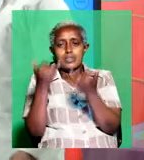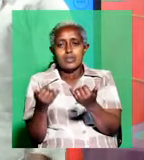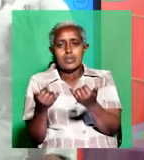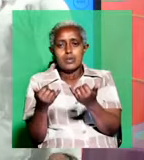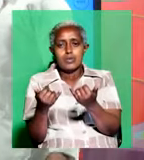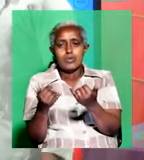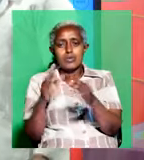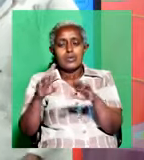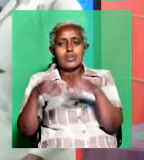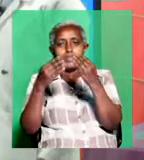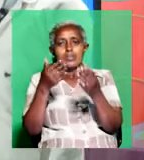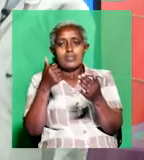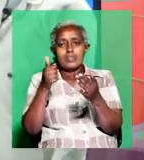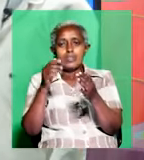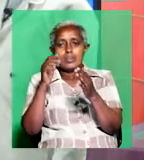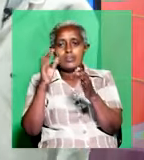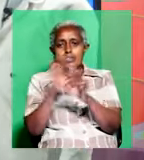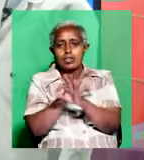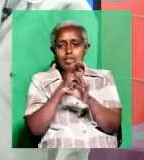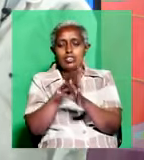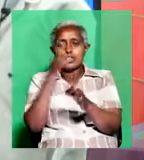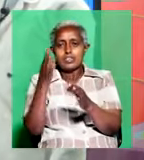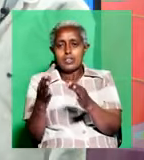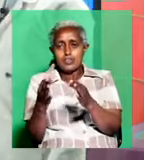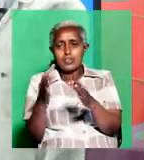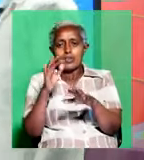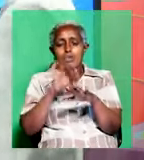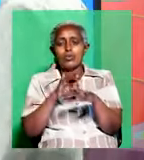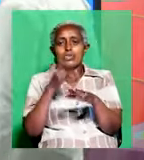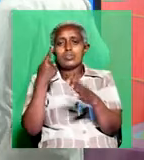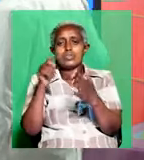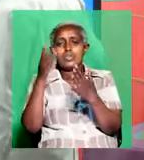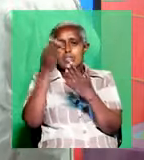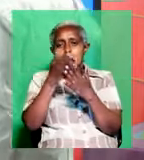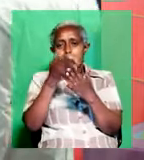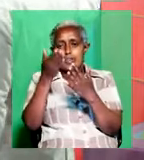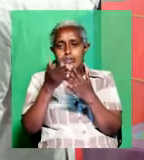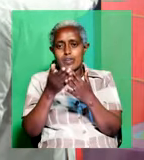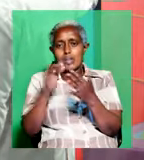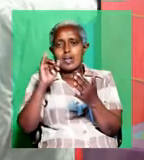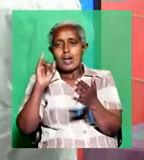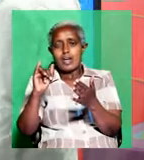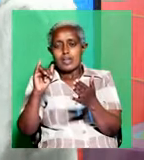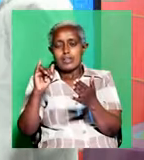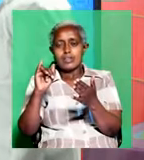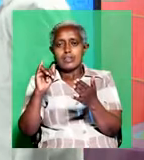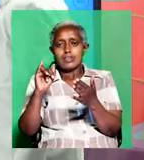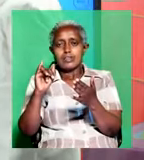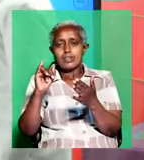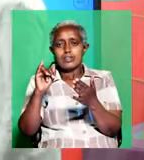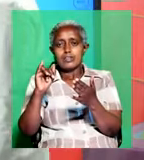Now, given a function f on the interval I, then